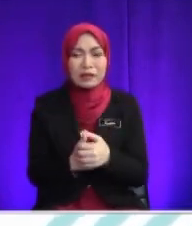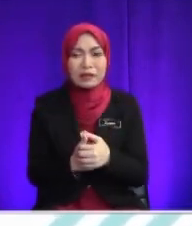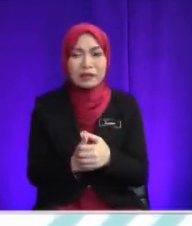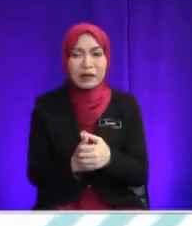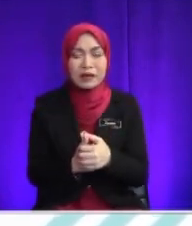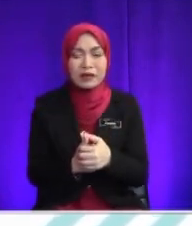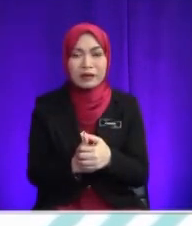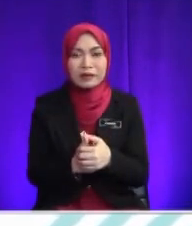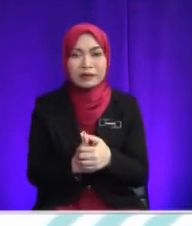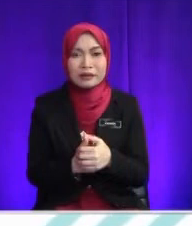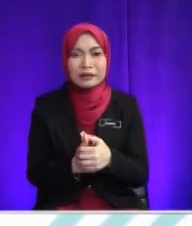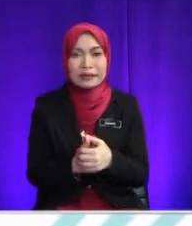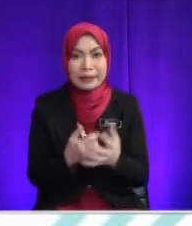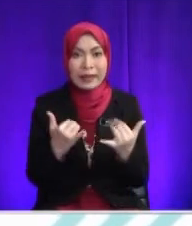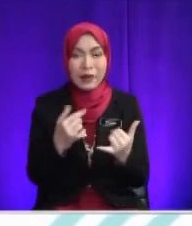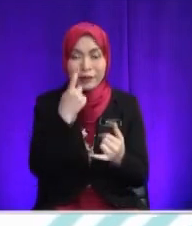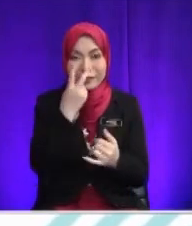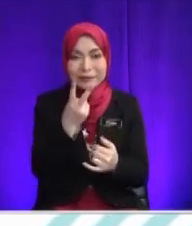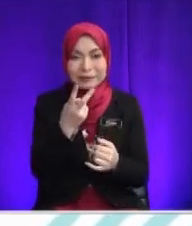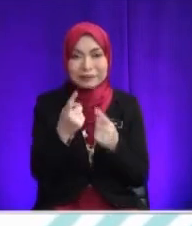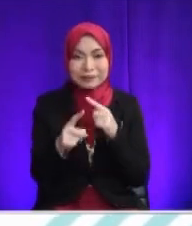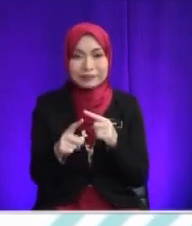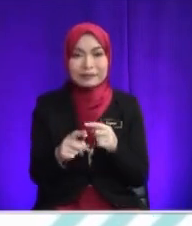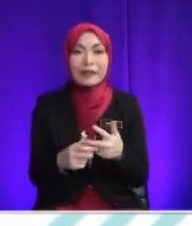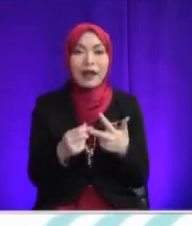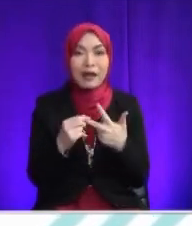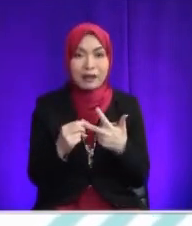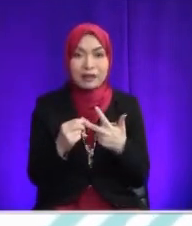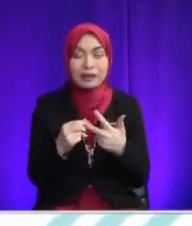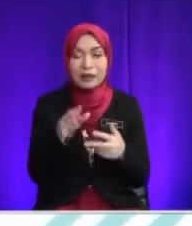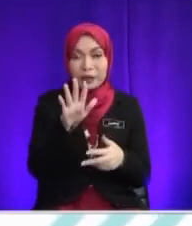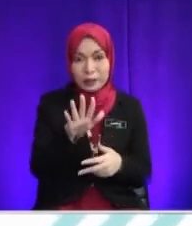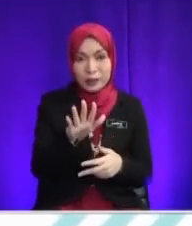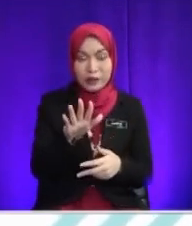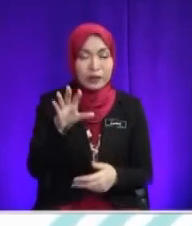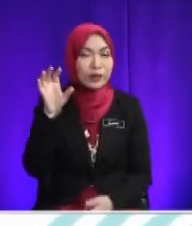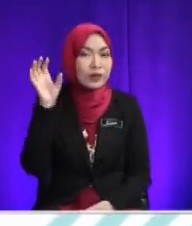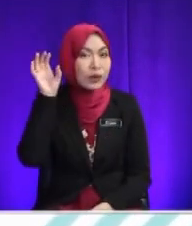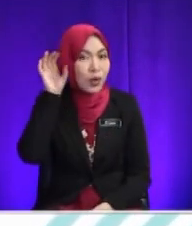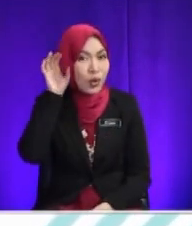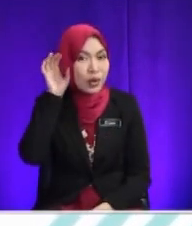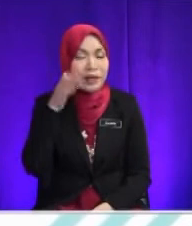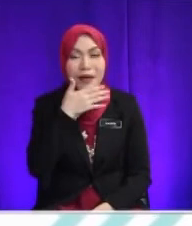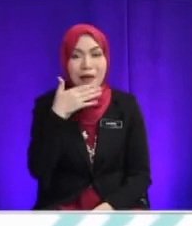answer. All right. 3. You hear a young woman talking.